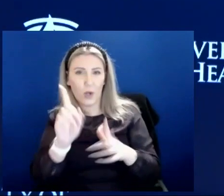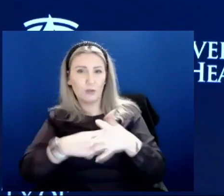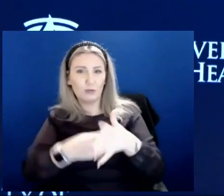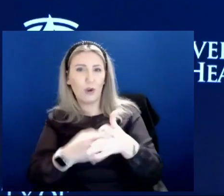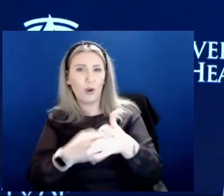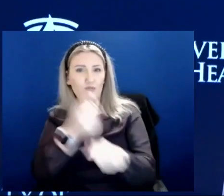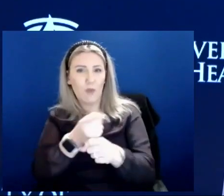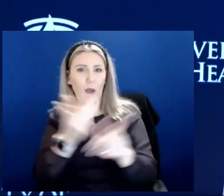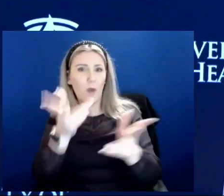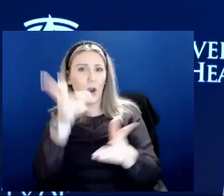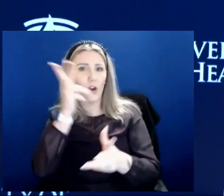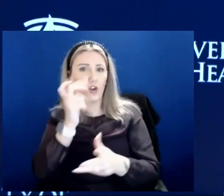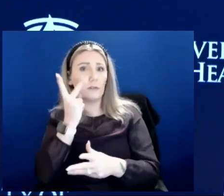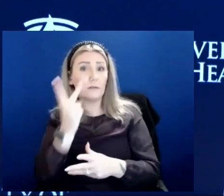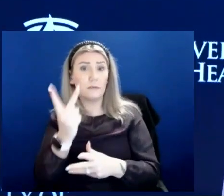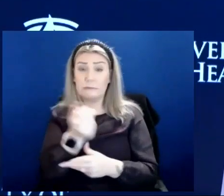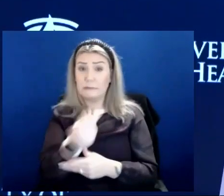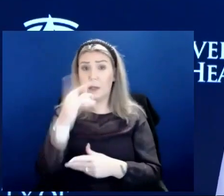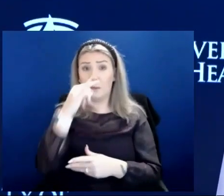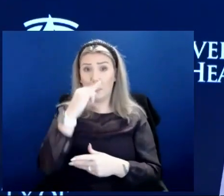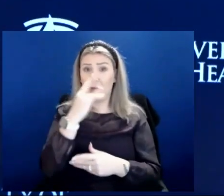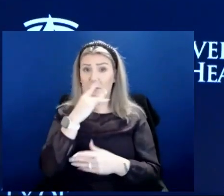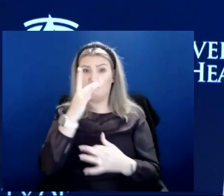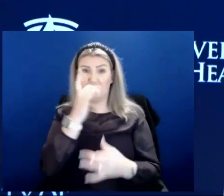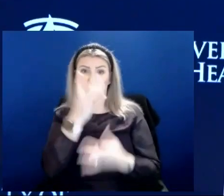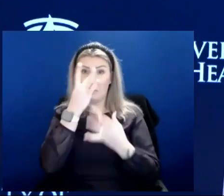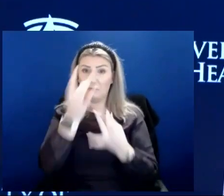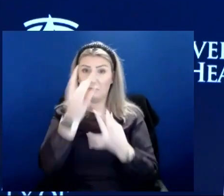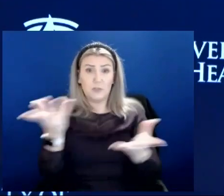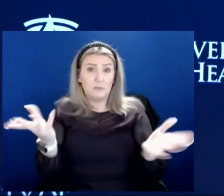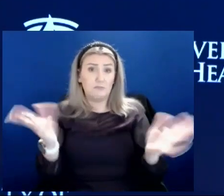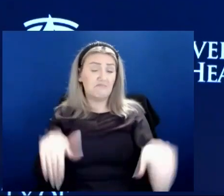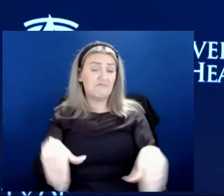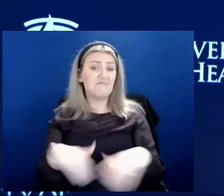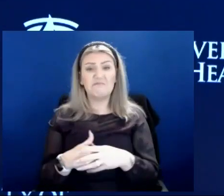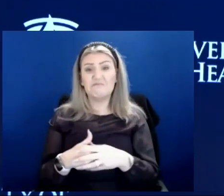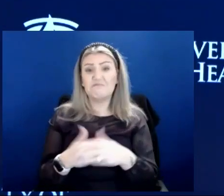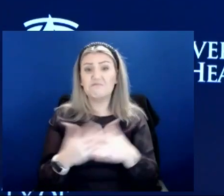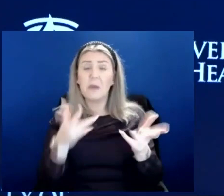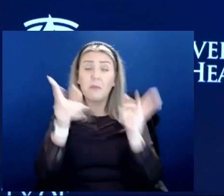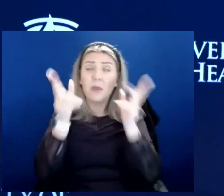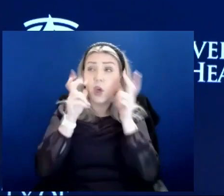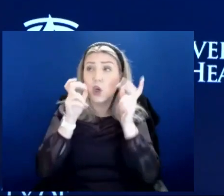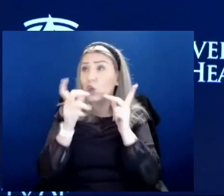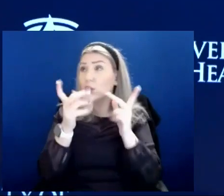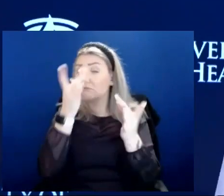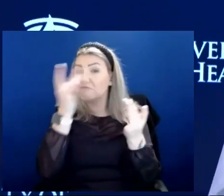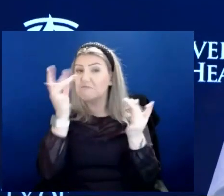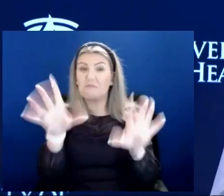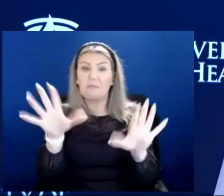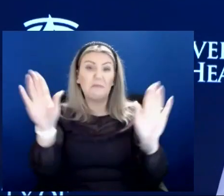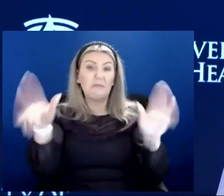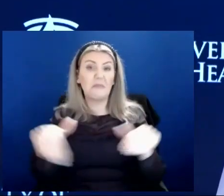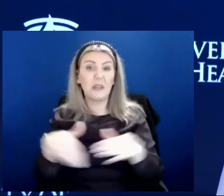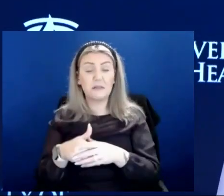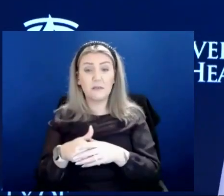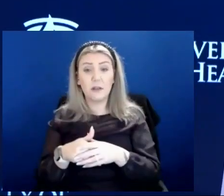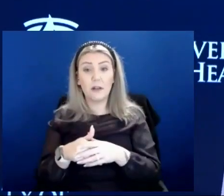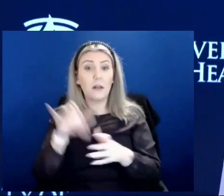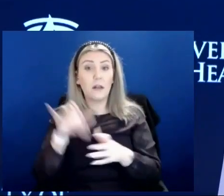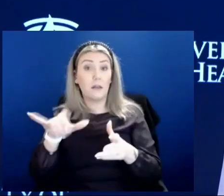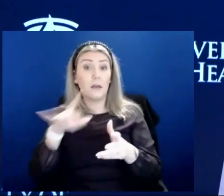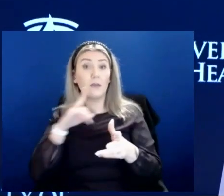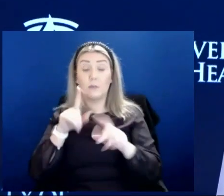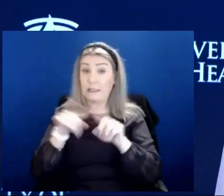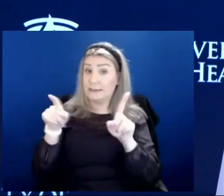Some kids are not going to be interested in it. They may have heard about it, but they may not be interested in it, which is going to set you down a different path than if